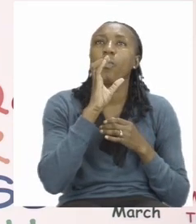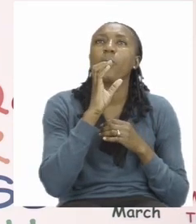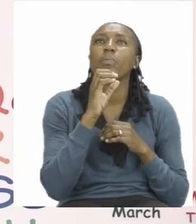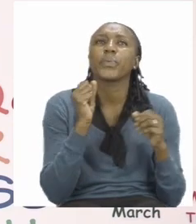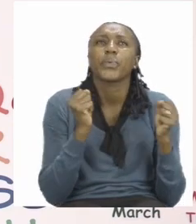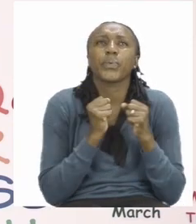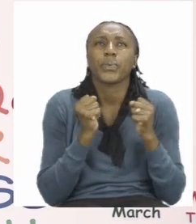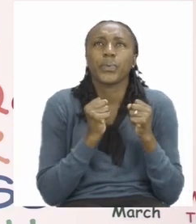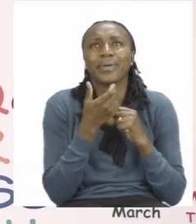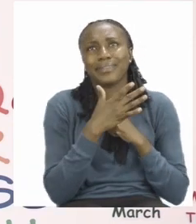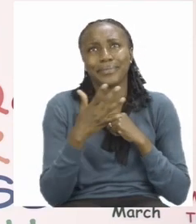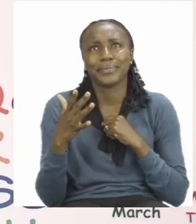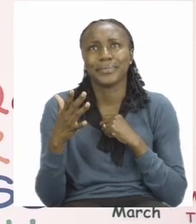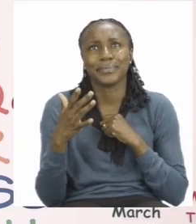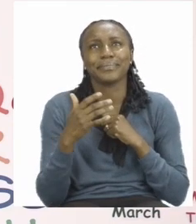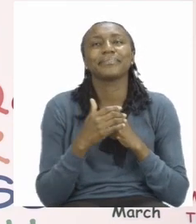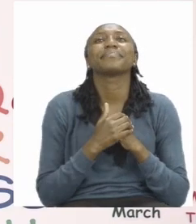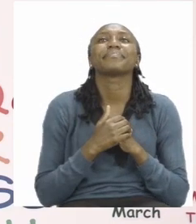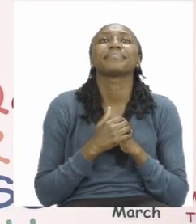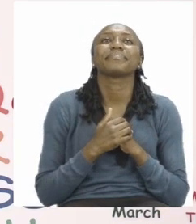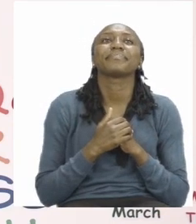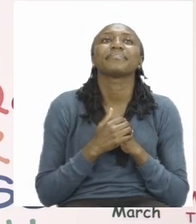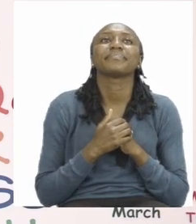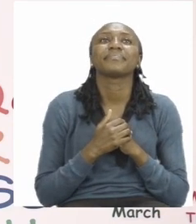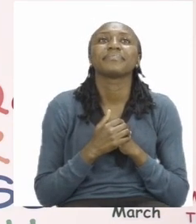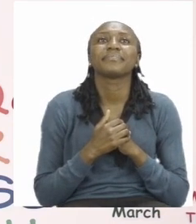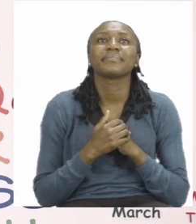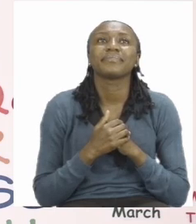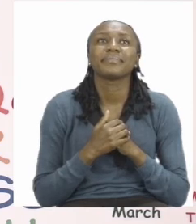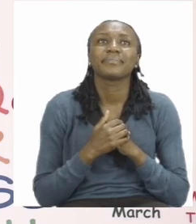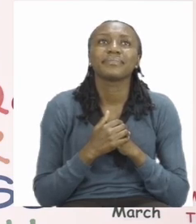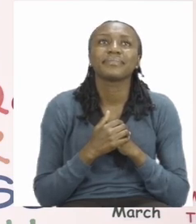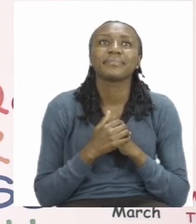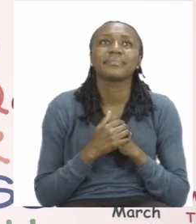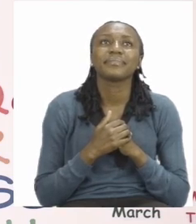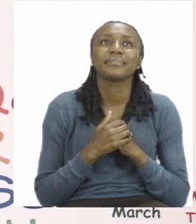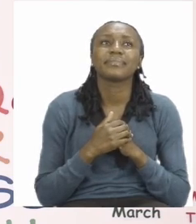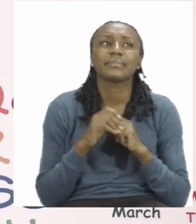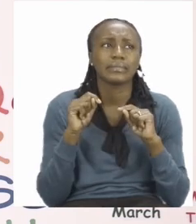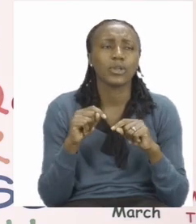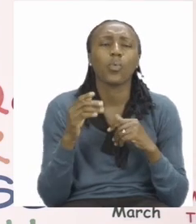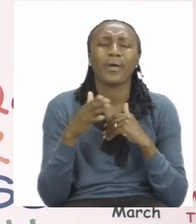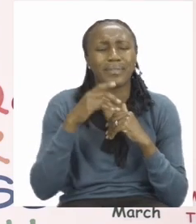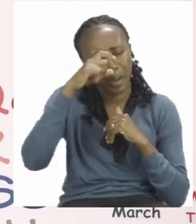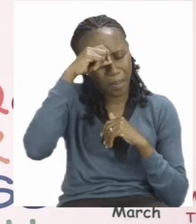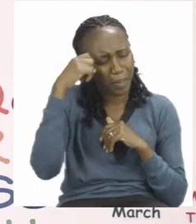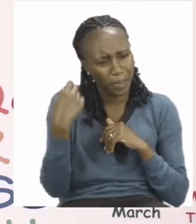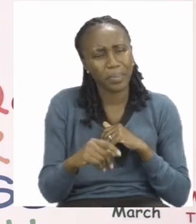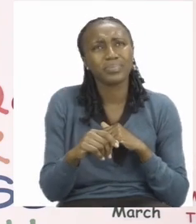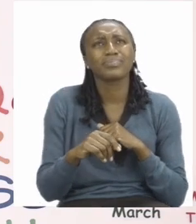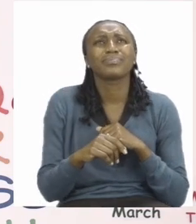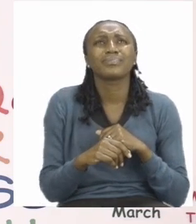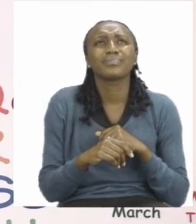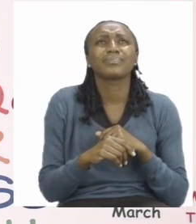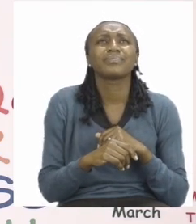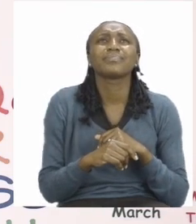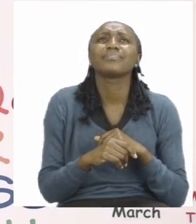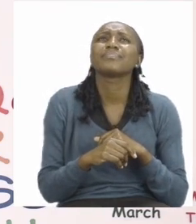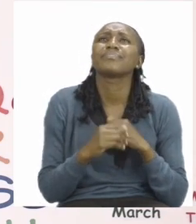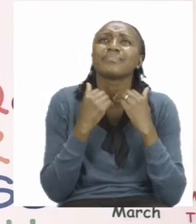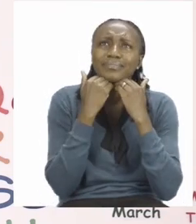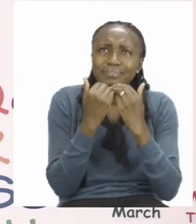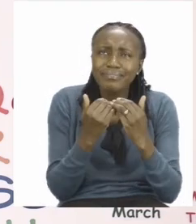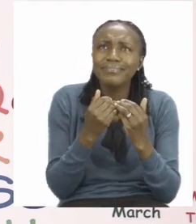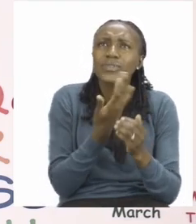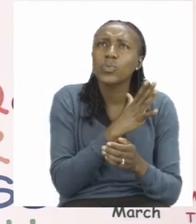cold water. As it starts getting warmer and warmer, boys and girls, it's important for us to drink a